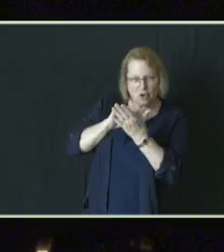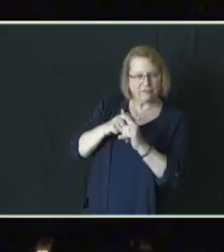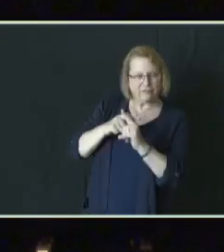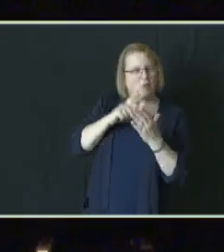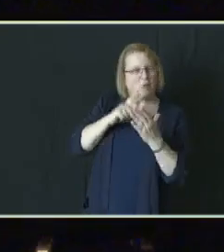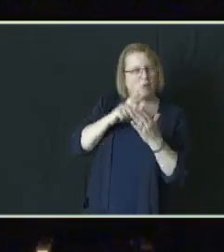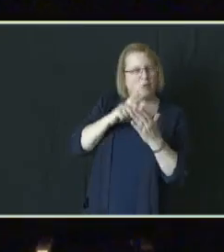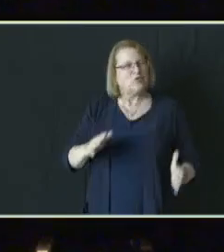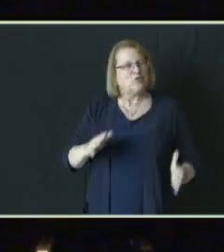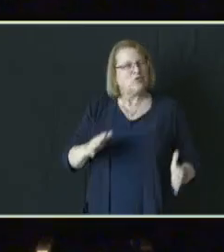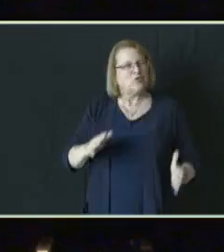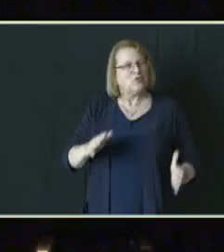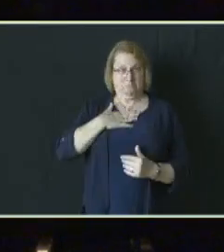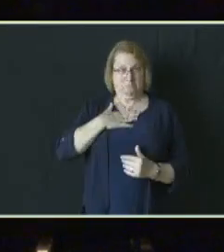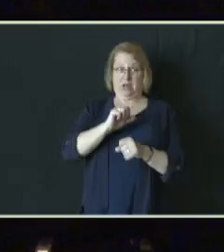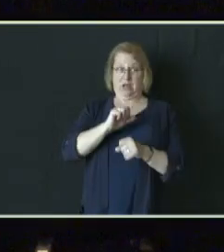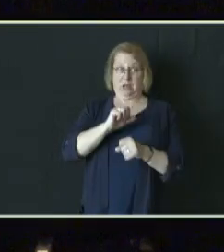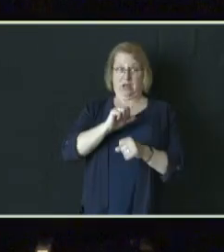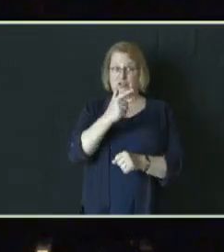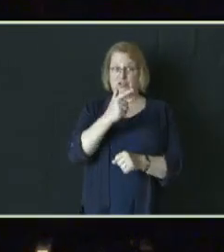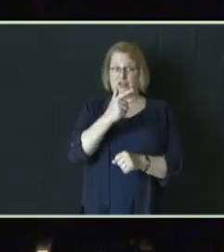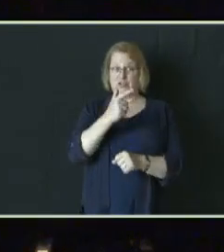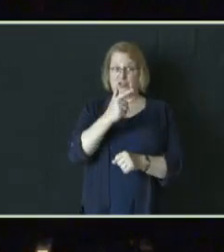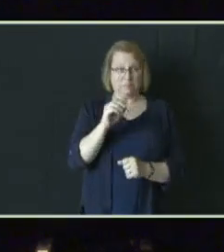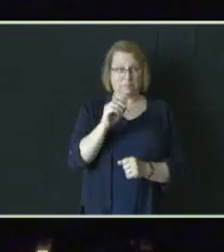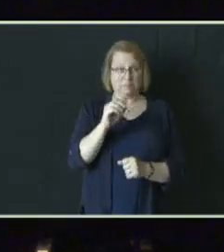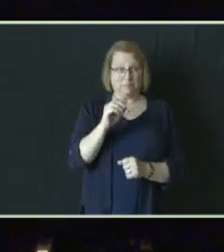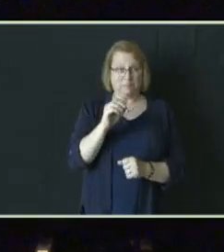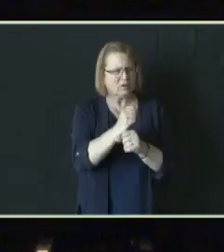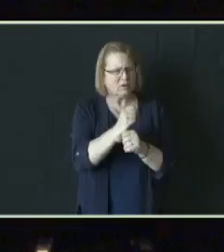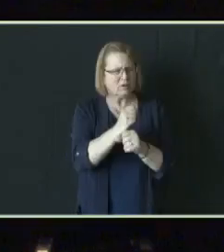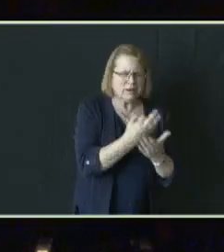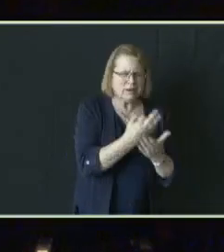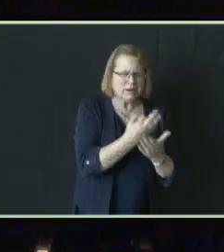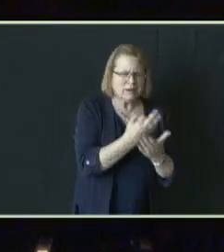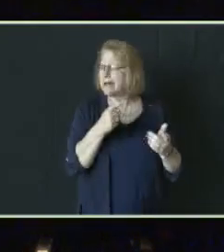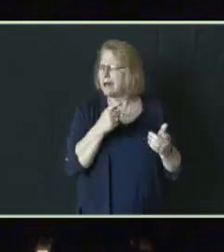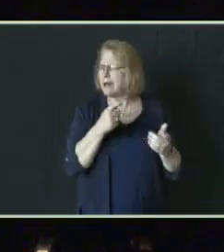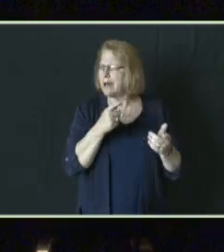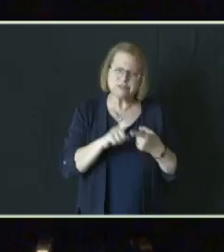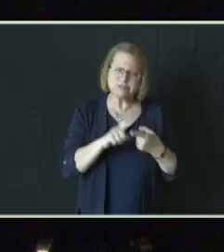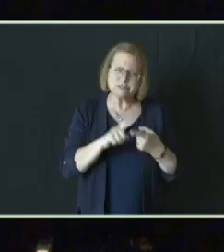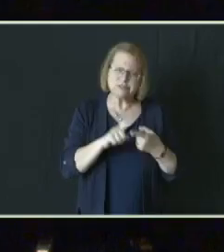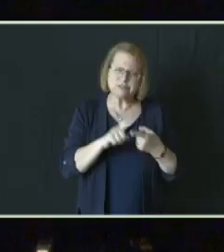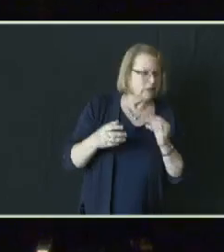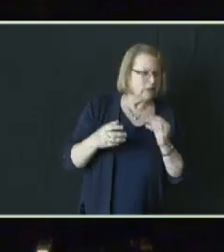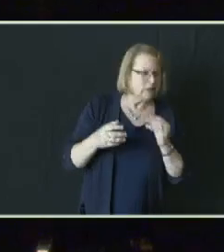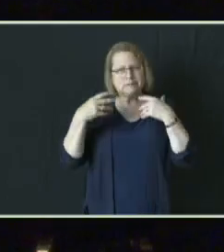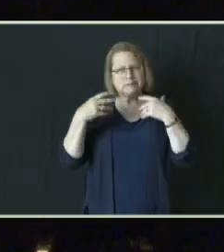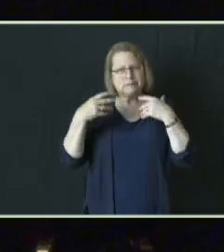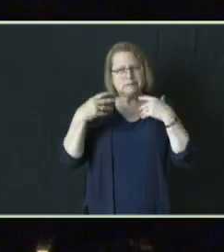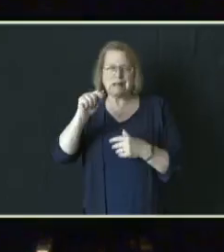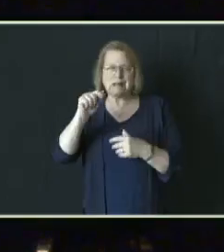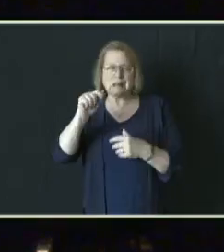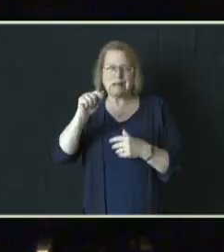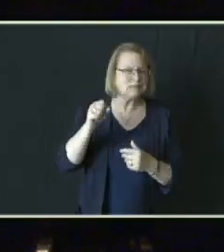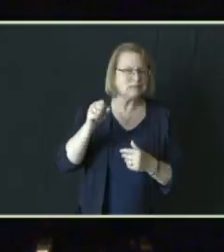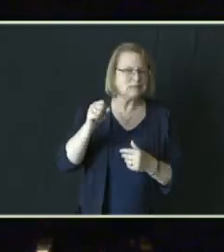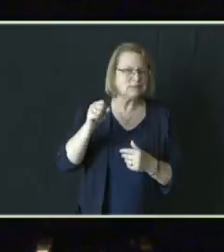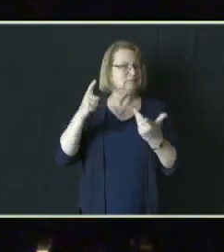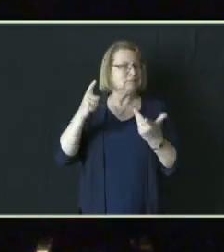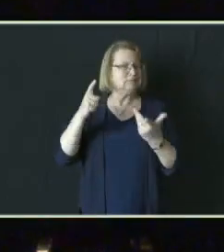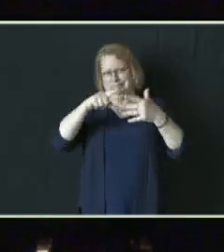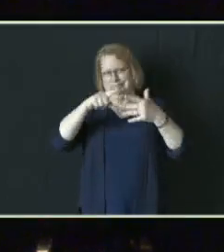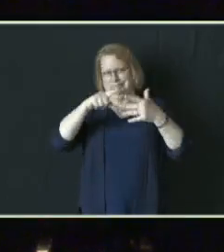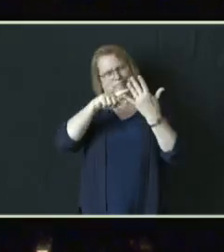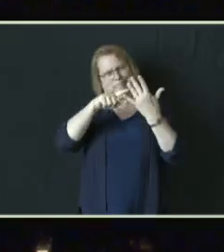General Electric Company, I worked in finance, operations, marketing, sales, and technology. I worked for 6 or 7 different